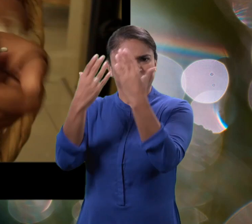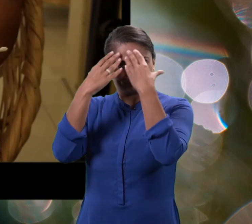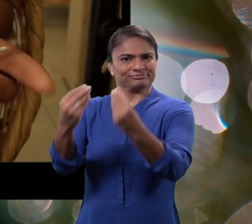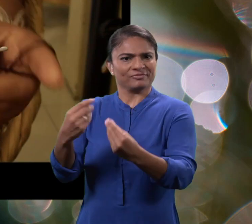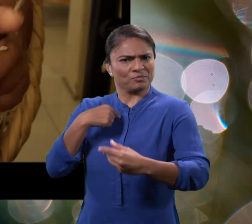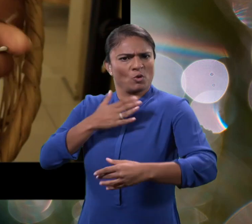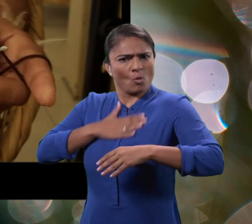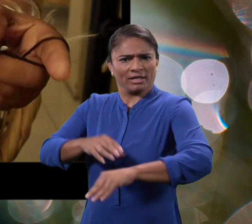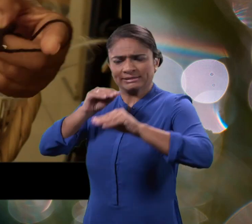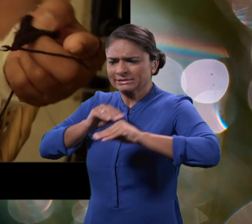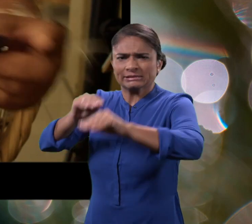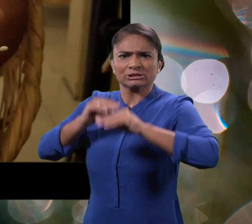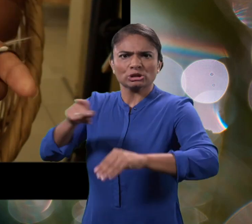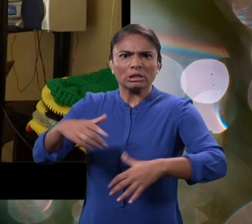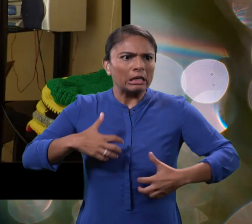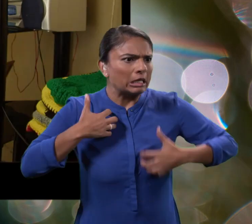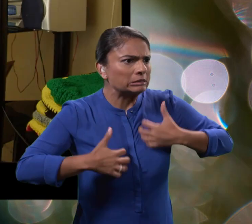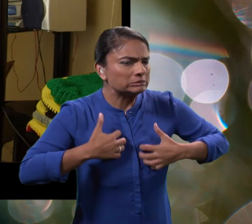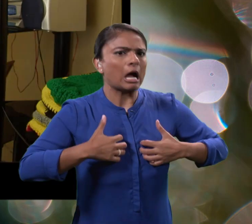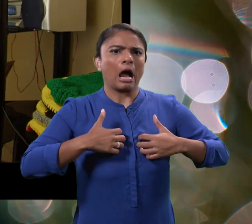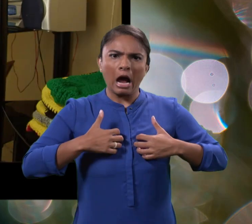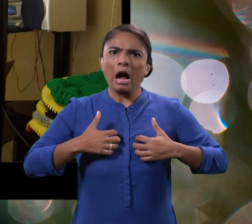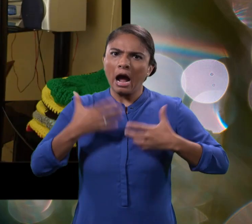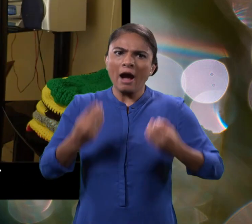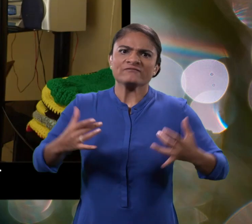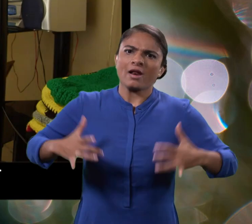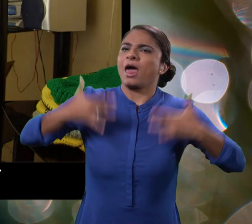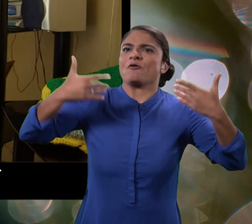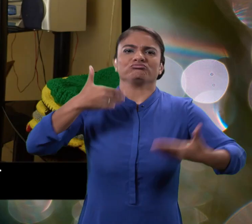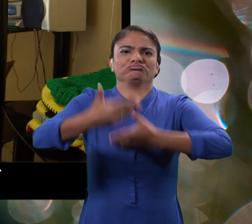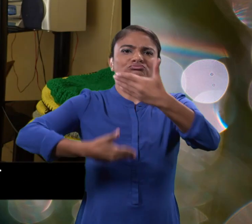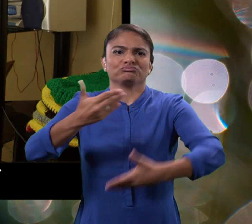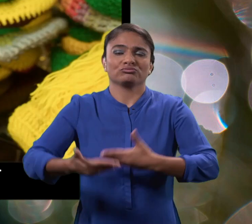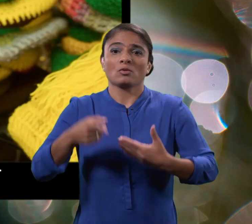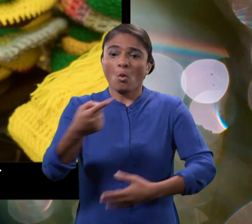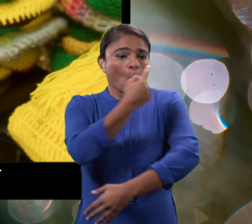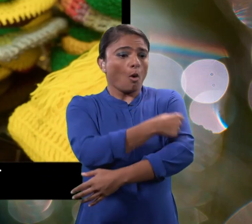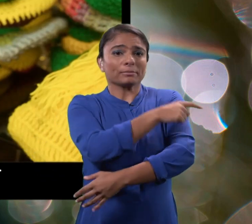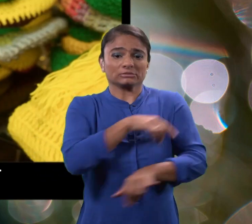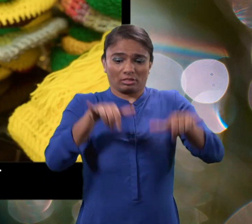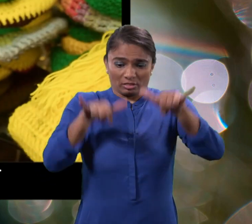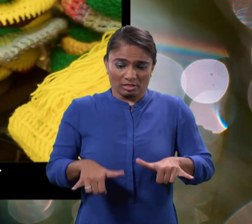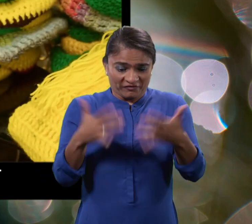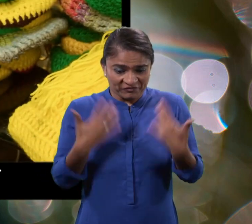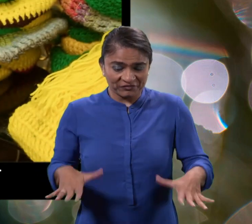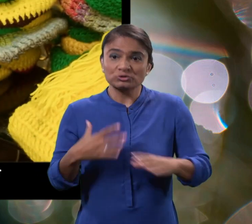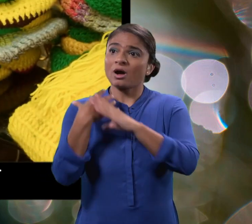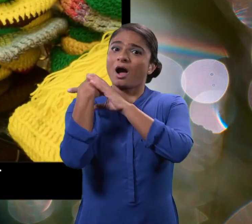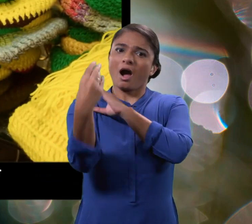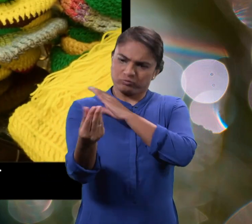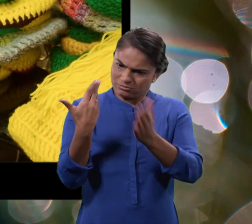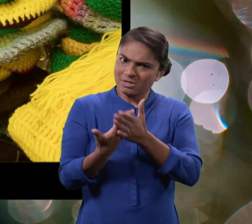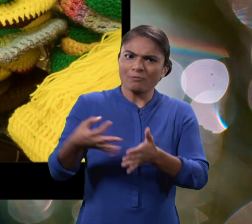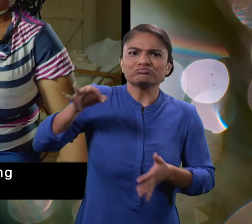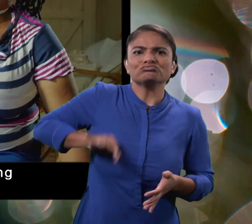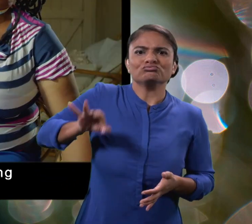ndayobabonisa, banomdla kakhulu, bathini kuyaphilwa apha. Ndenzela uba xa bamkileyo apha esibhedlele, xa bakwazi ukuphila